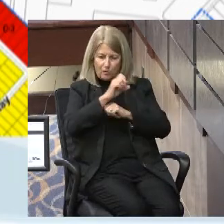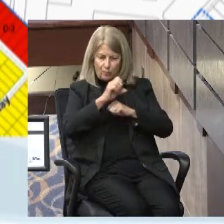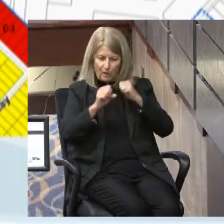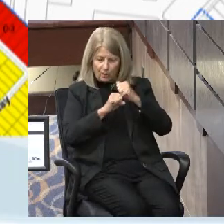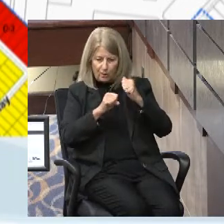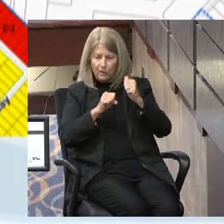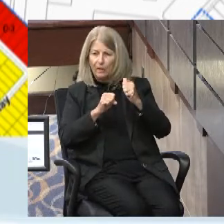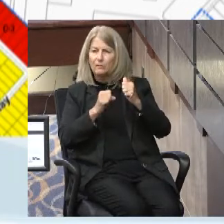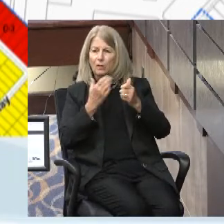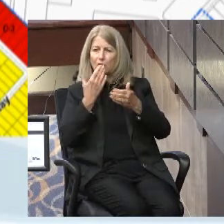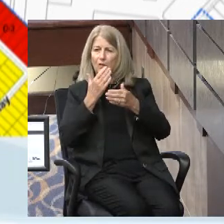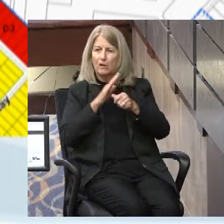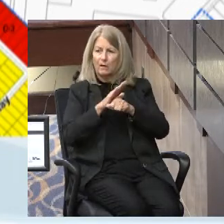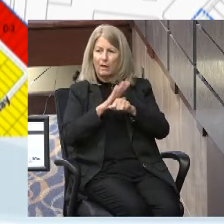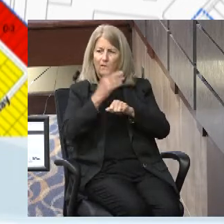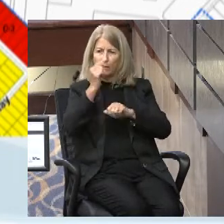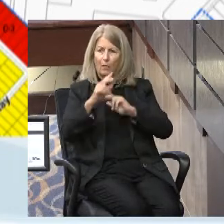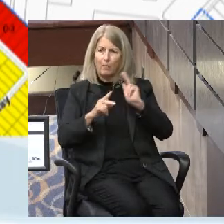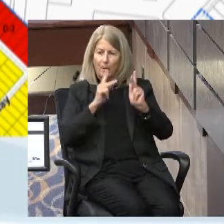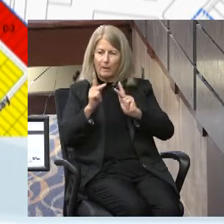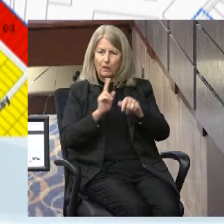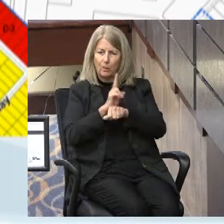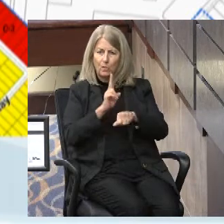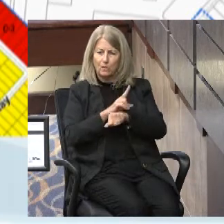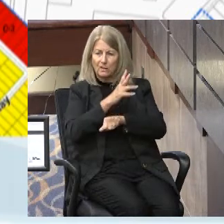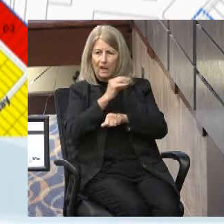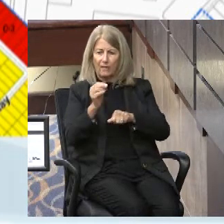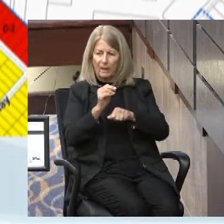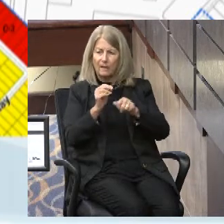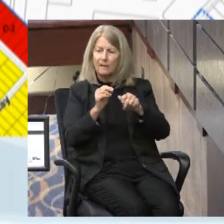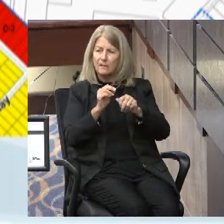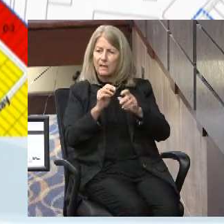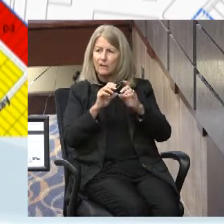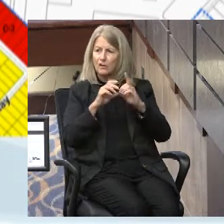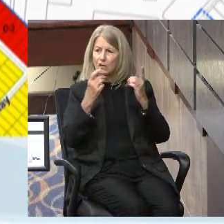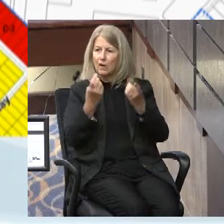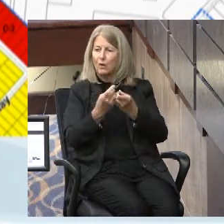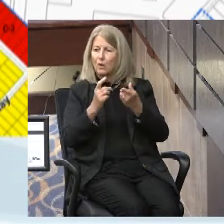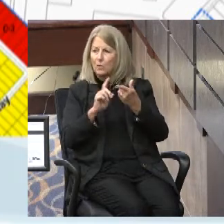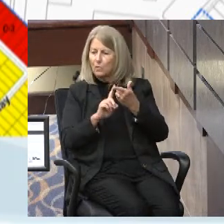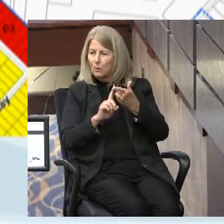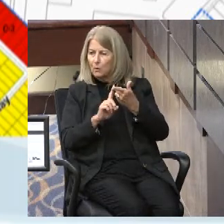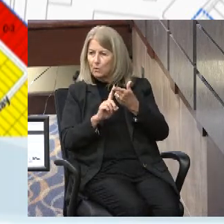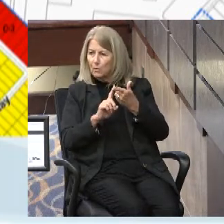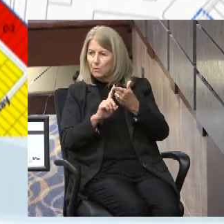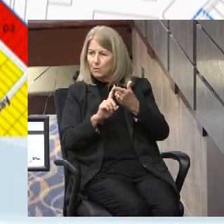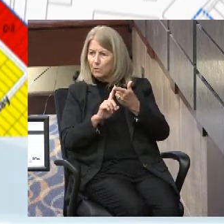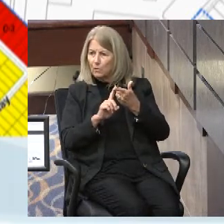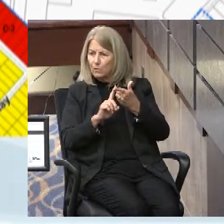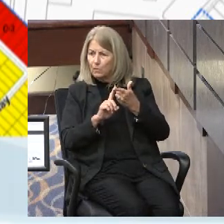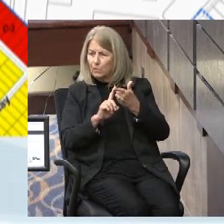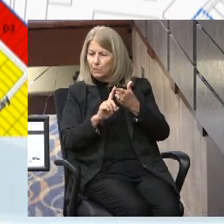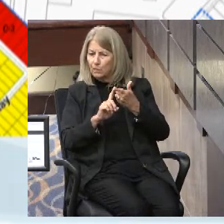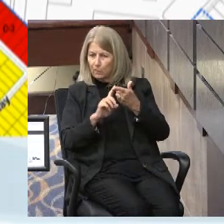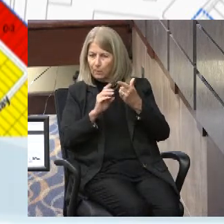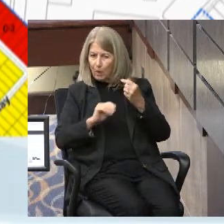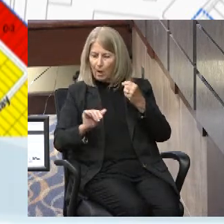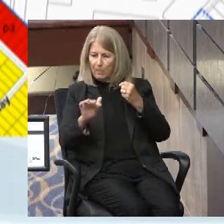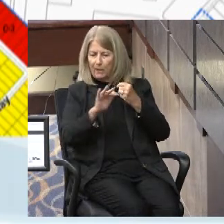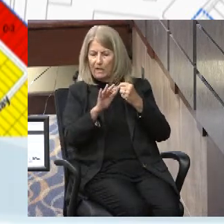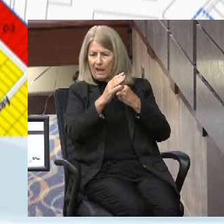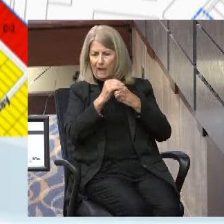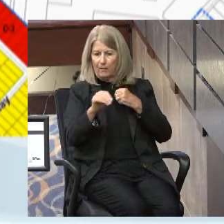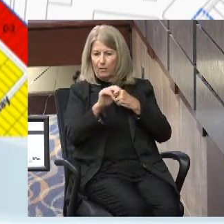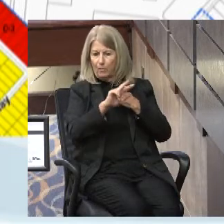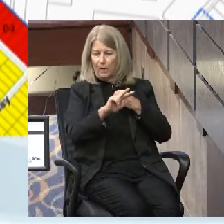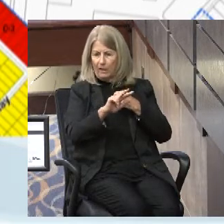districts allowed in the proposed mixed-use land use designation. 2, there is mixed-use flex land use in the vicinity of the subject property. And 3, the